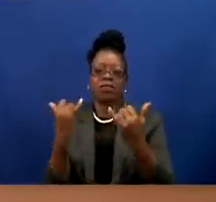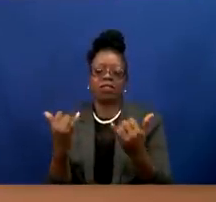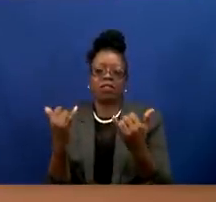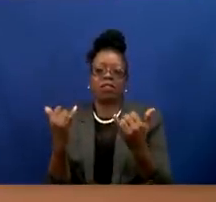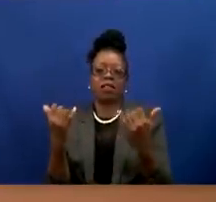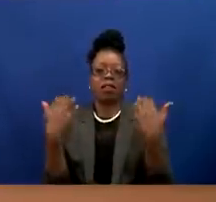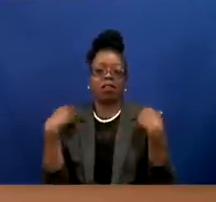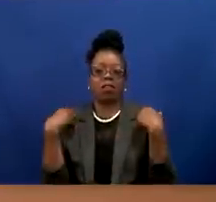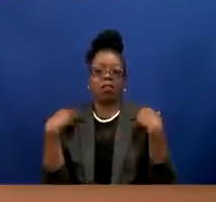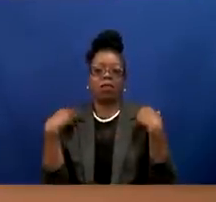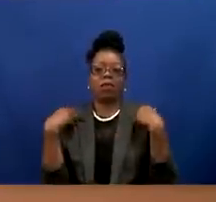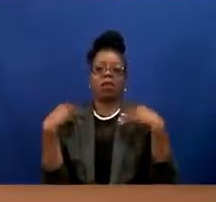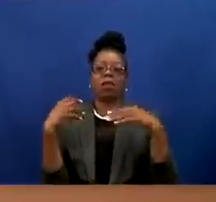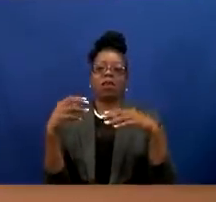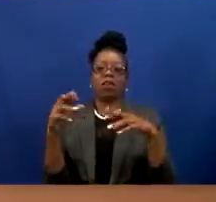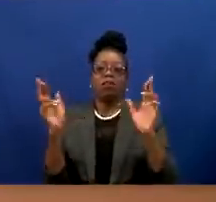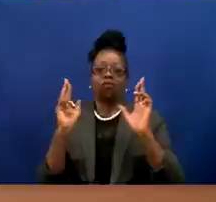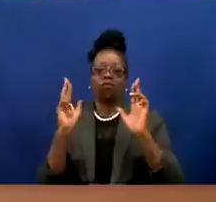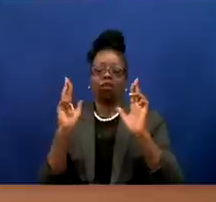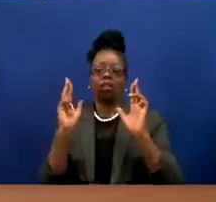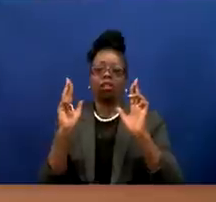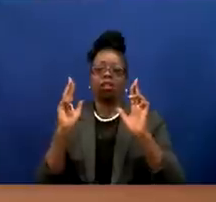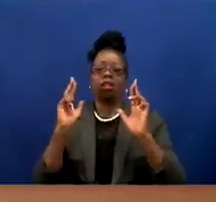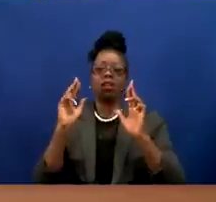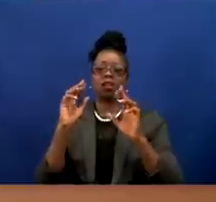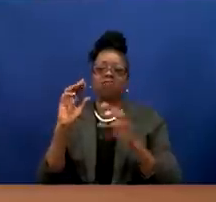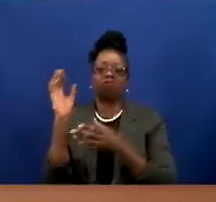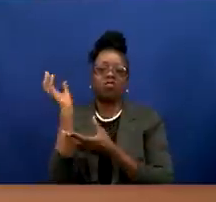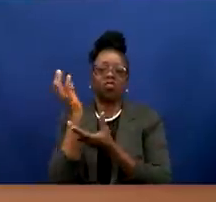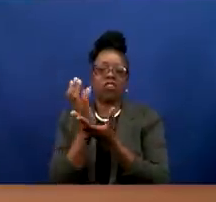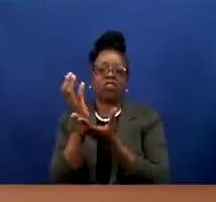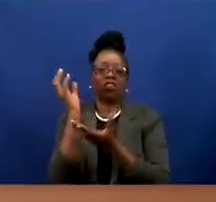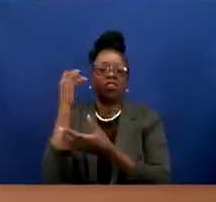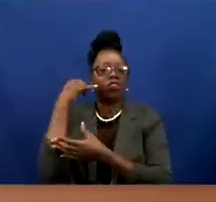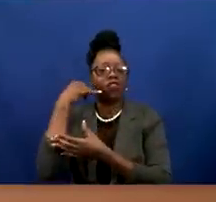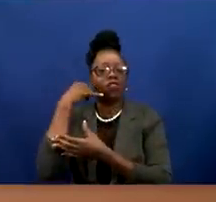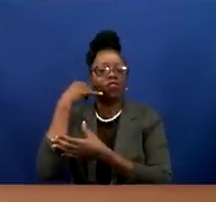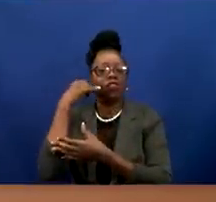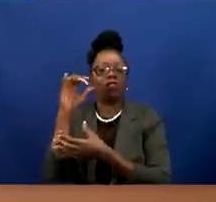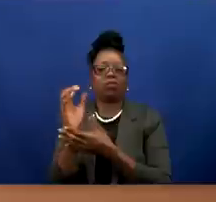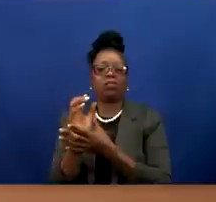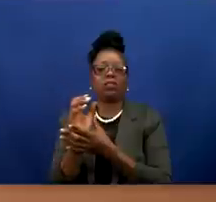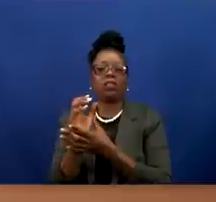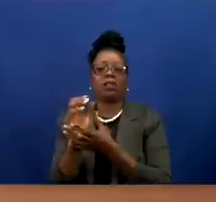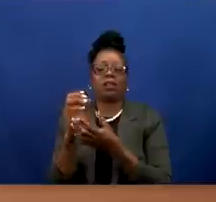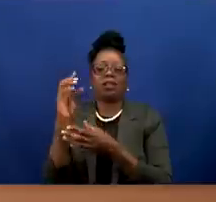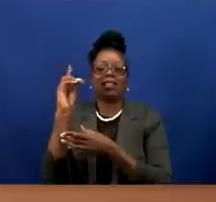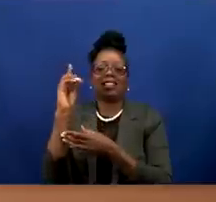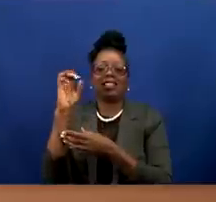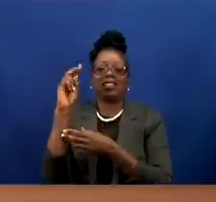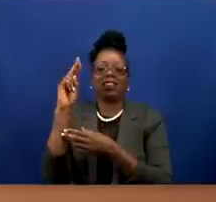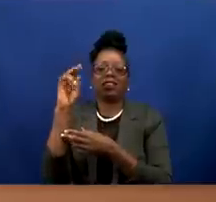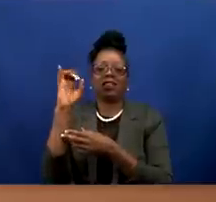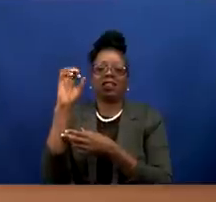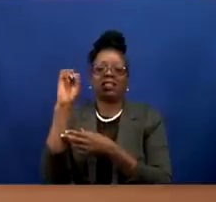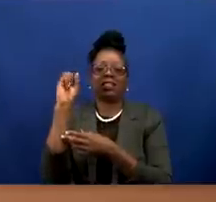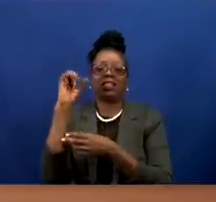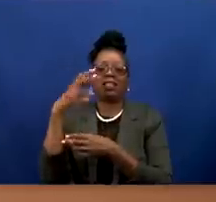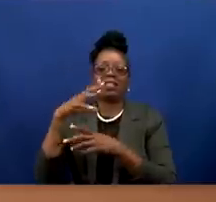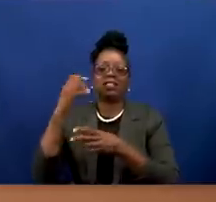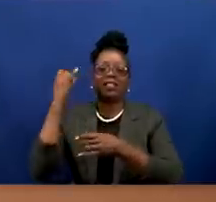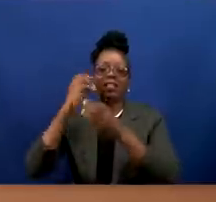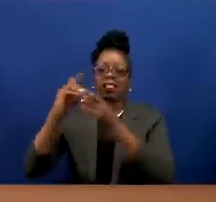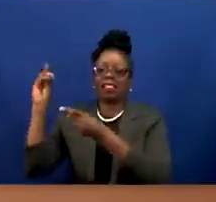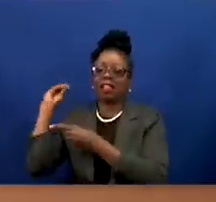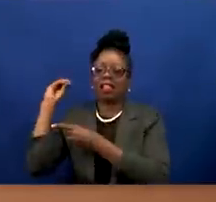have your devices ready. Many of you have been so faithful to give through those devices over the last year. And I thank you so much for